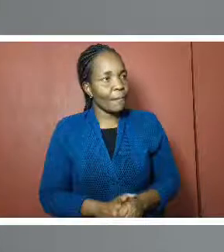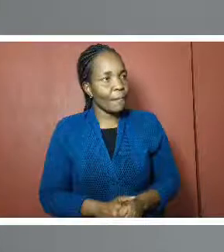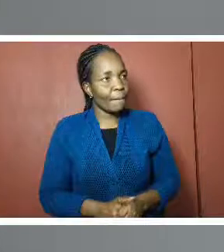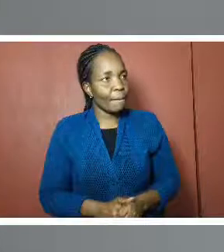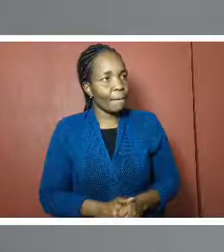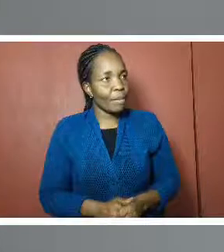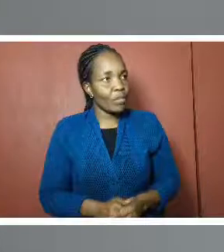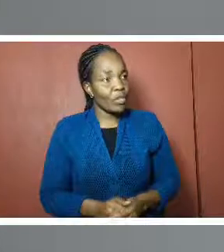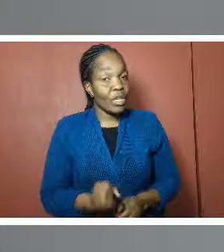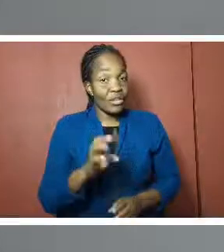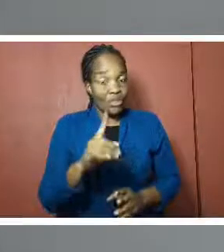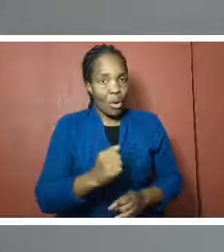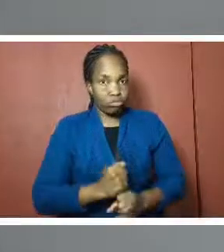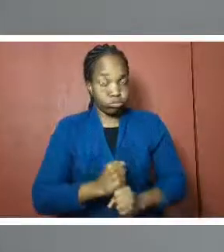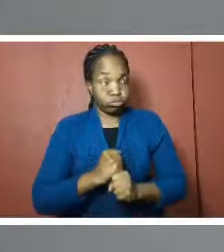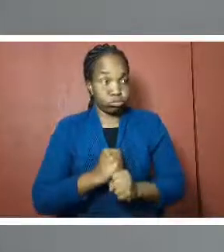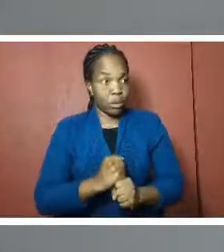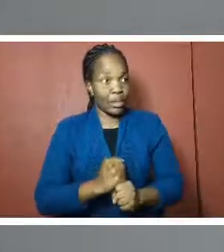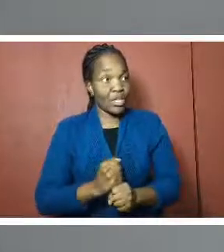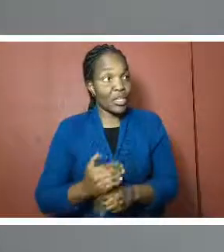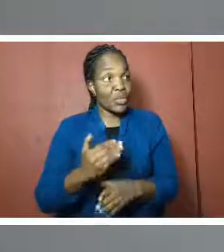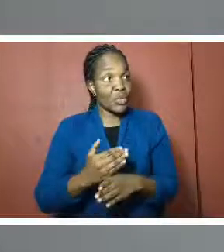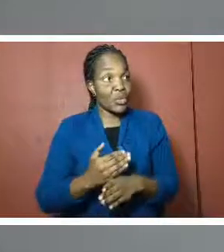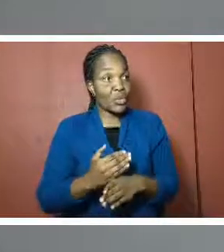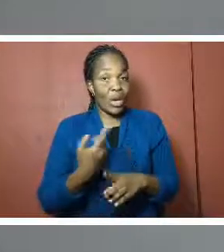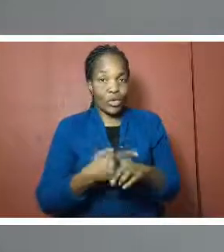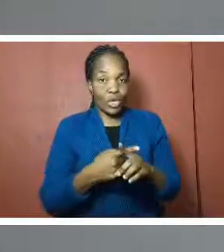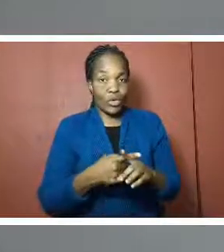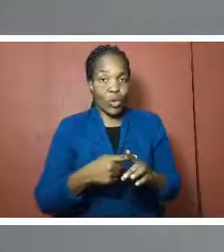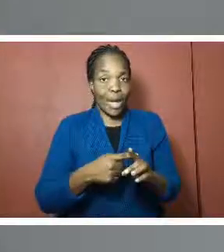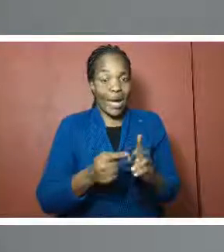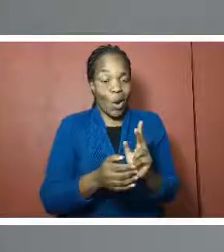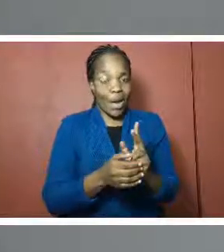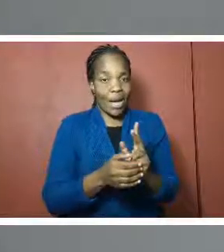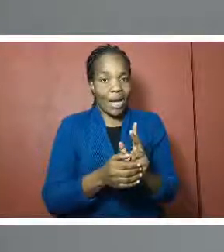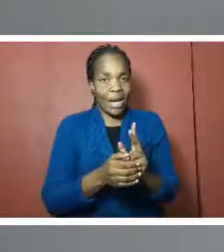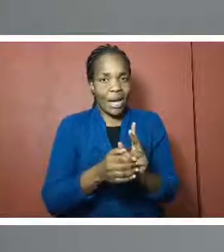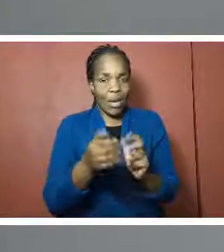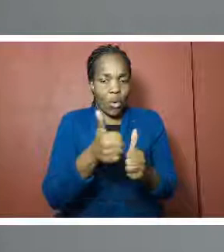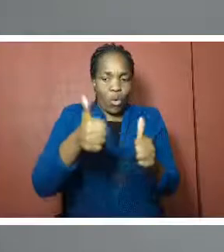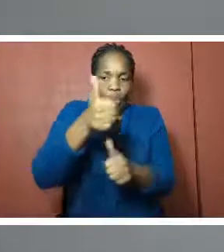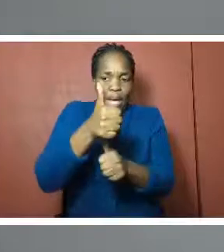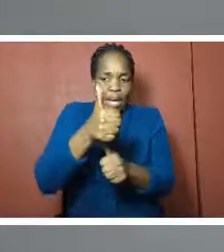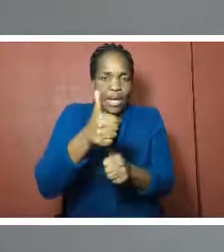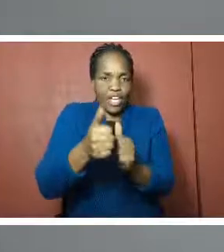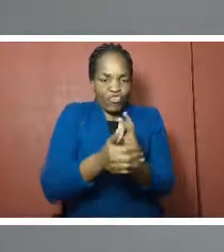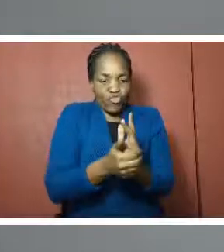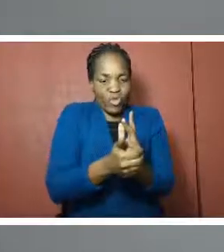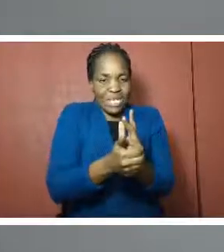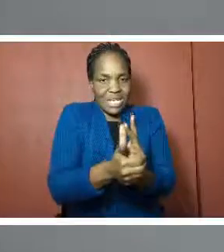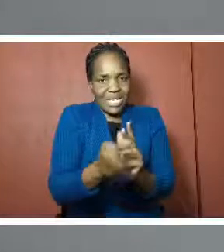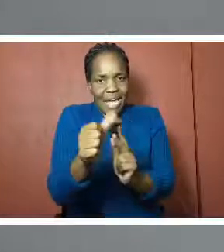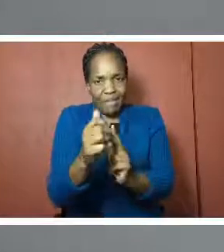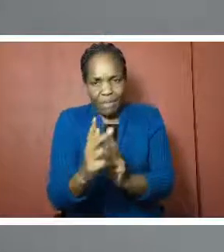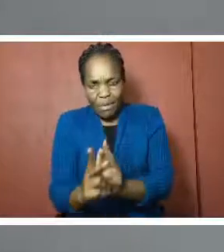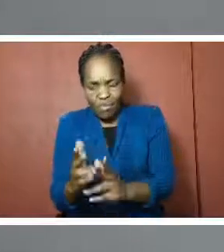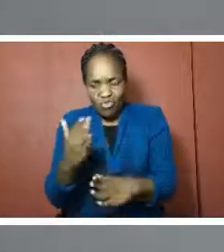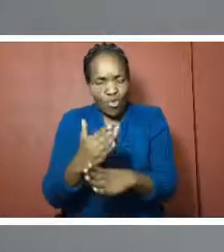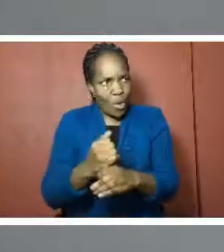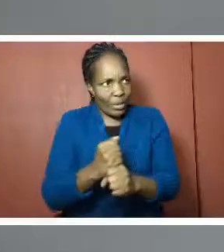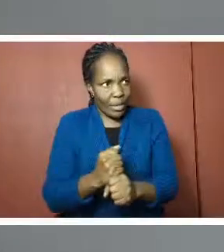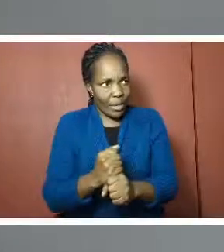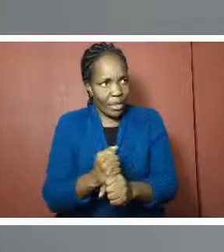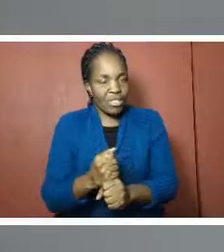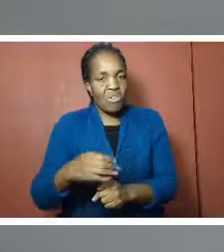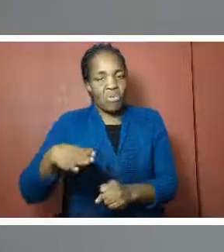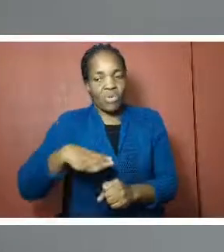a foreman like that, your boss will come to you and will offer you more